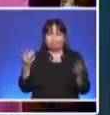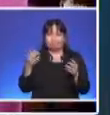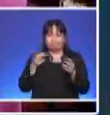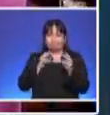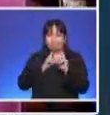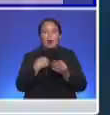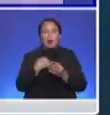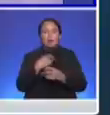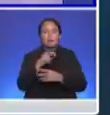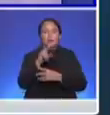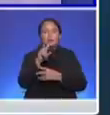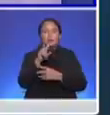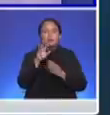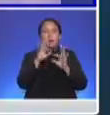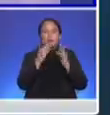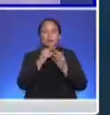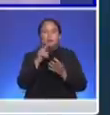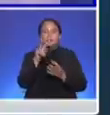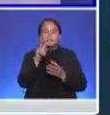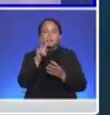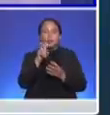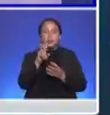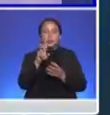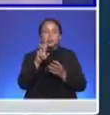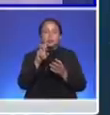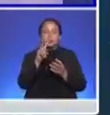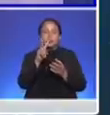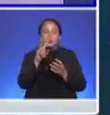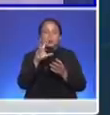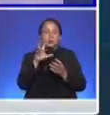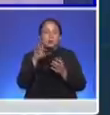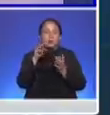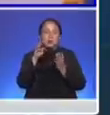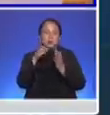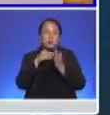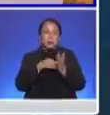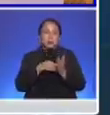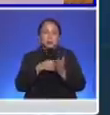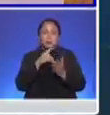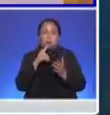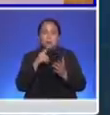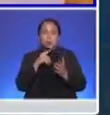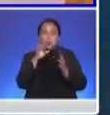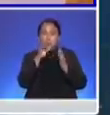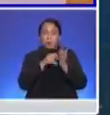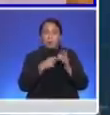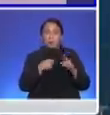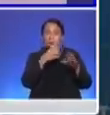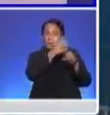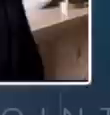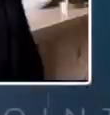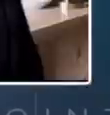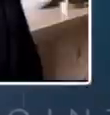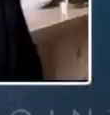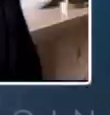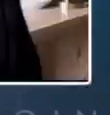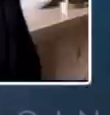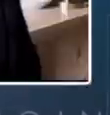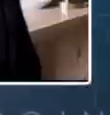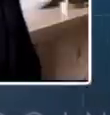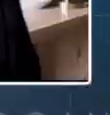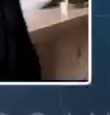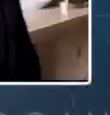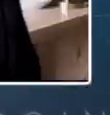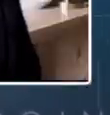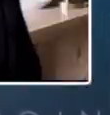no presidential candidate. So is it but rational for him to do that? But isn't he sounding desperate